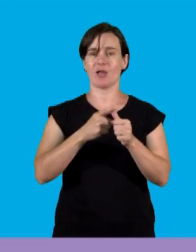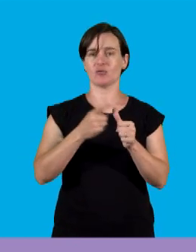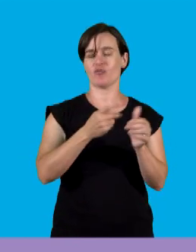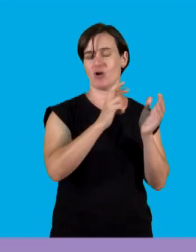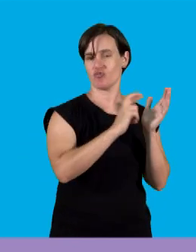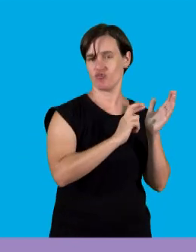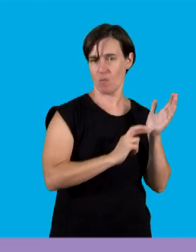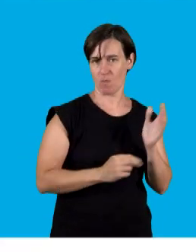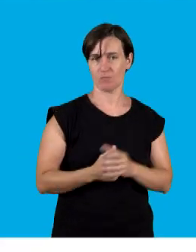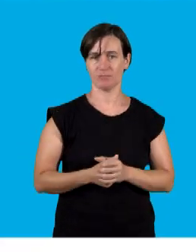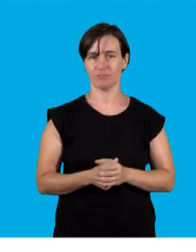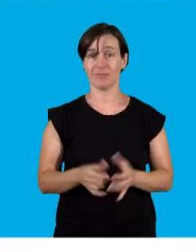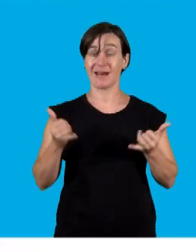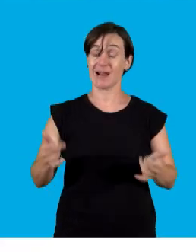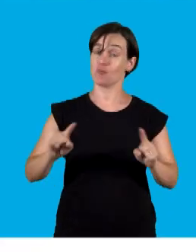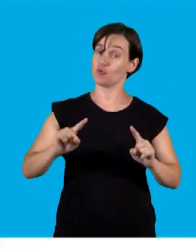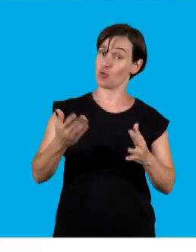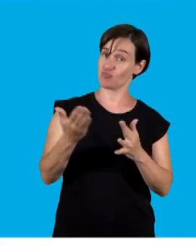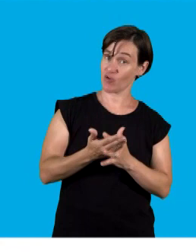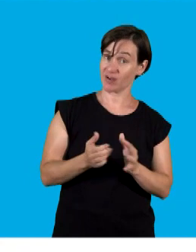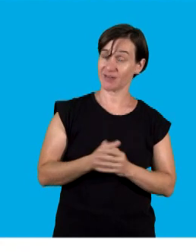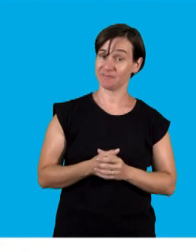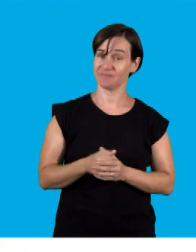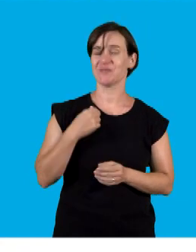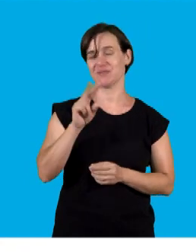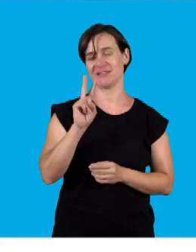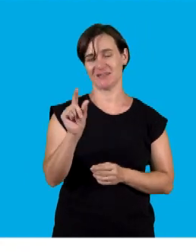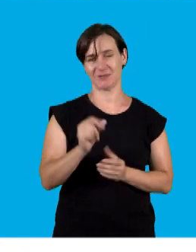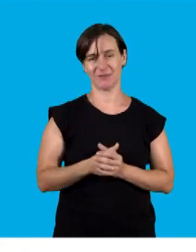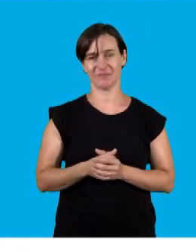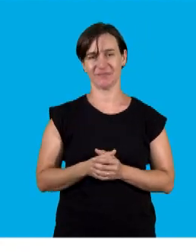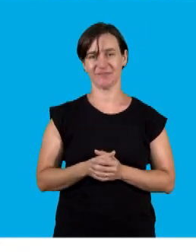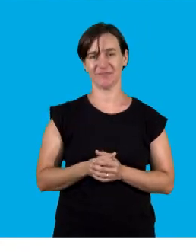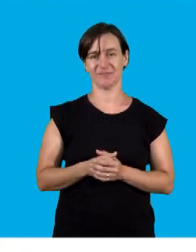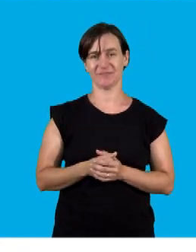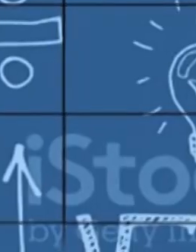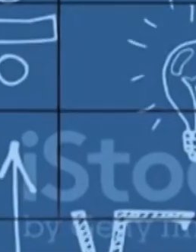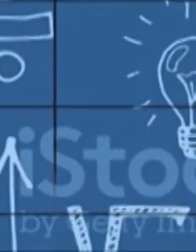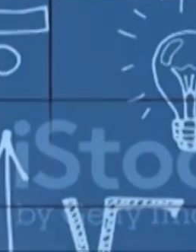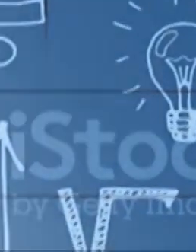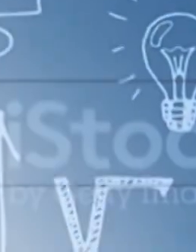algebraic rule. Let's quickly go to an ad break, and then we'll see you just now.